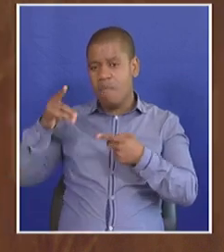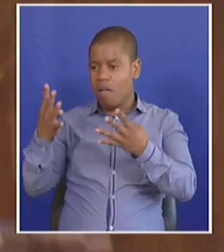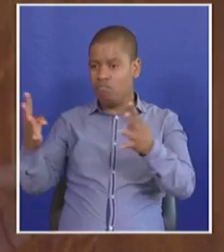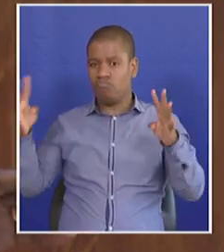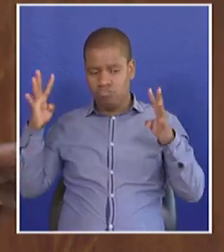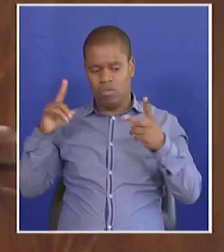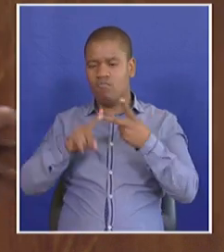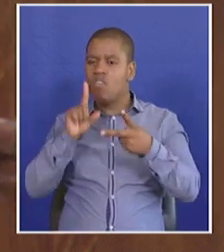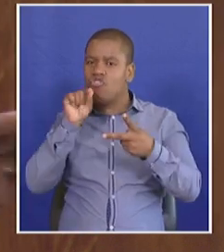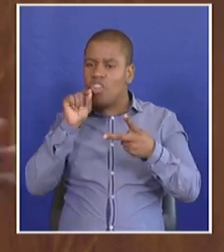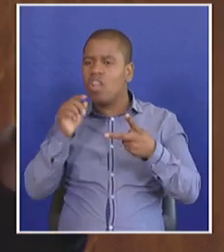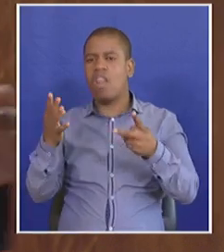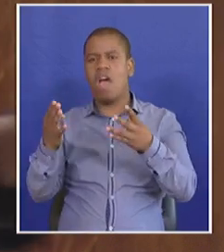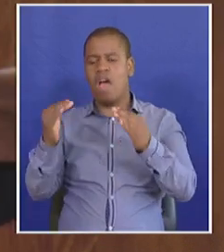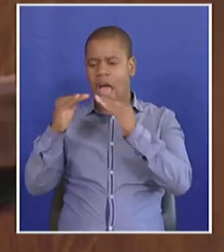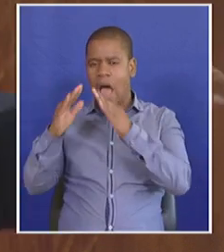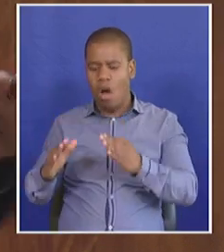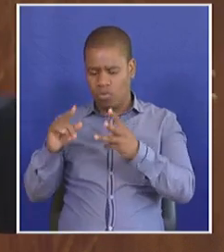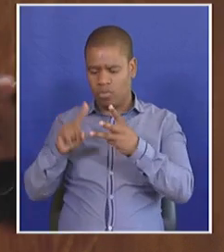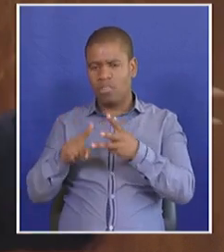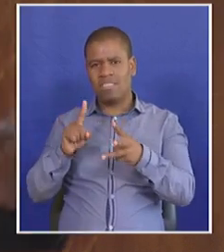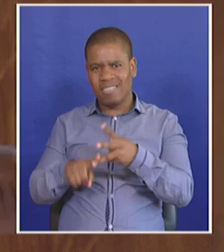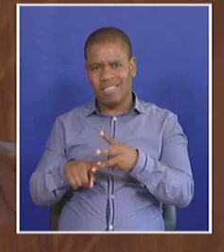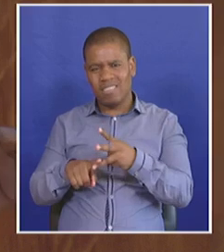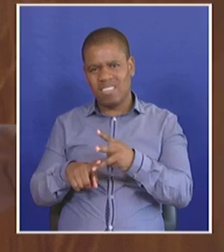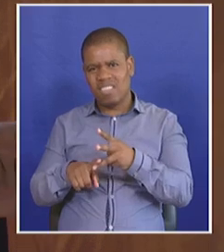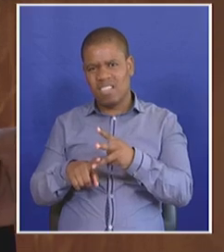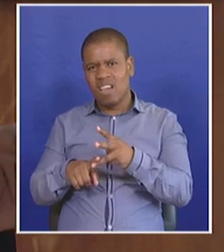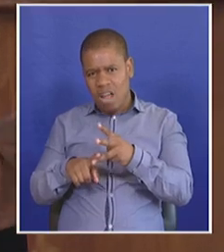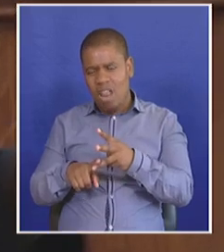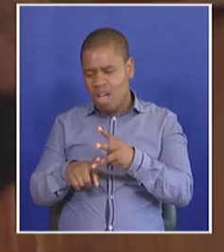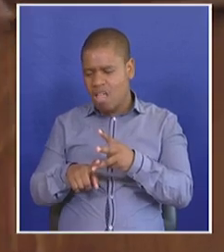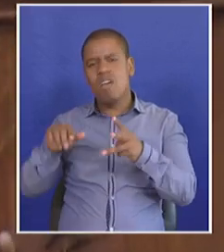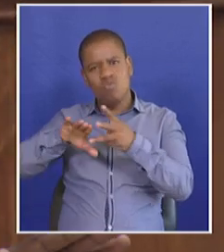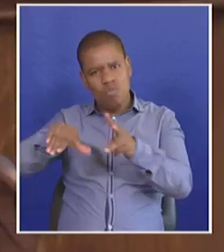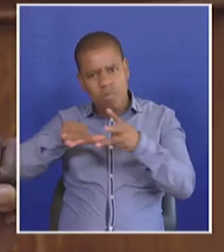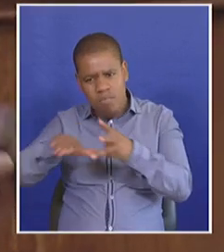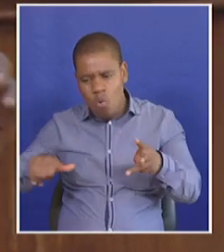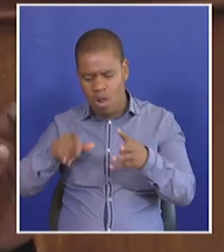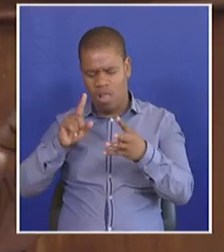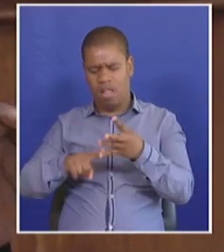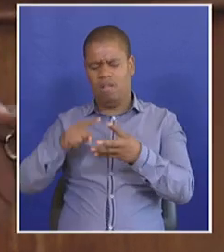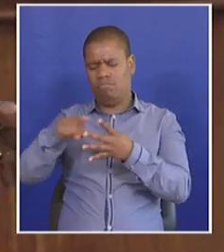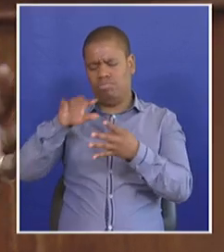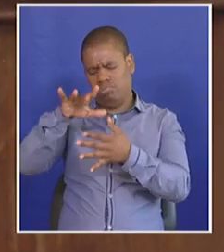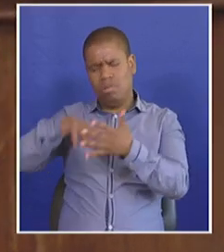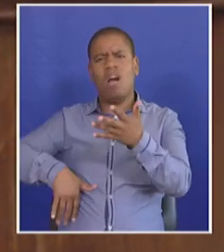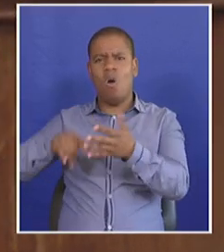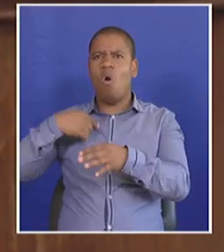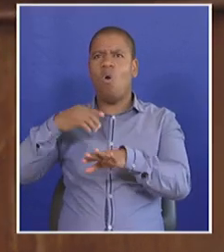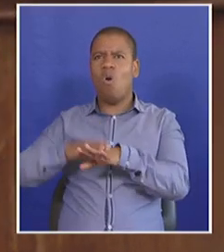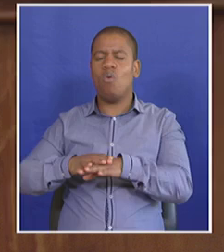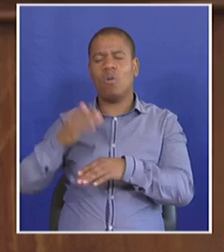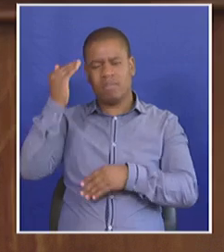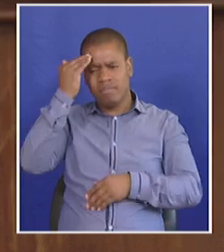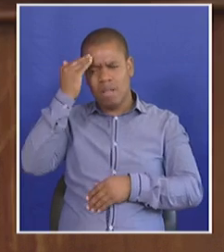swimming pool that featured very highly in your drama, your video, and also the tuck shop. Now, one would have to